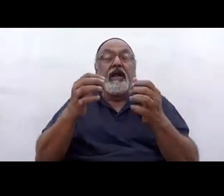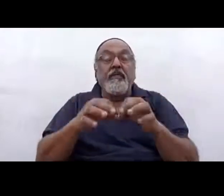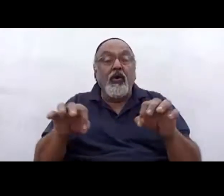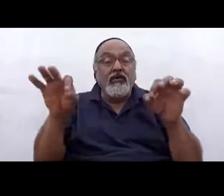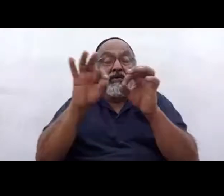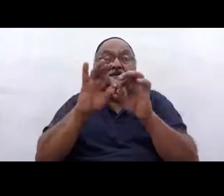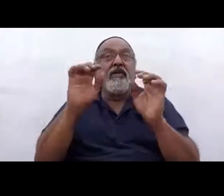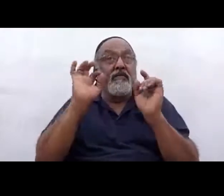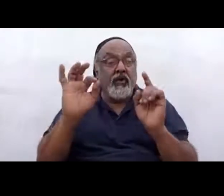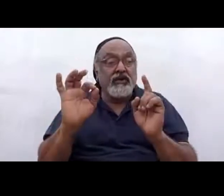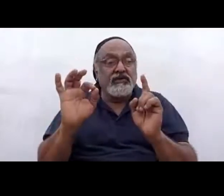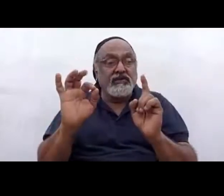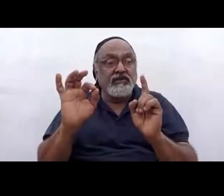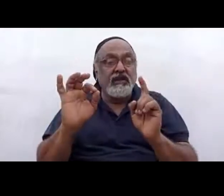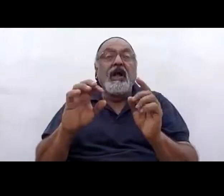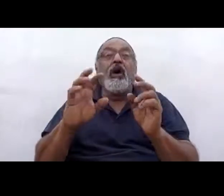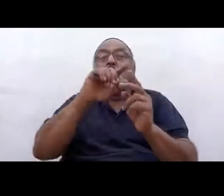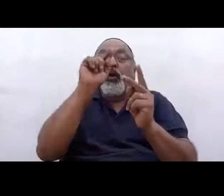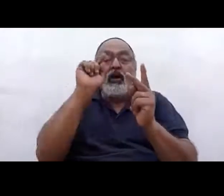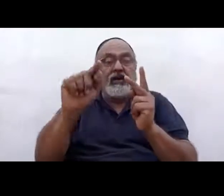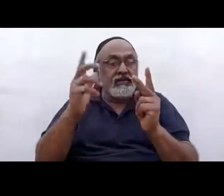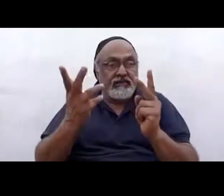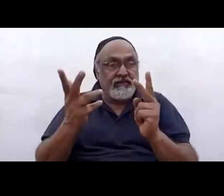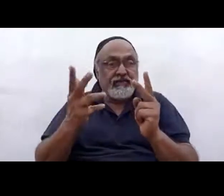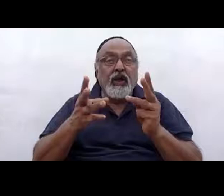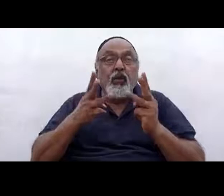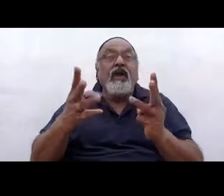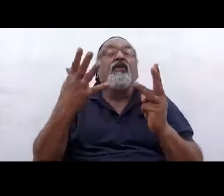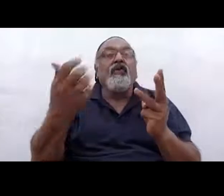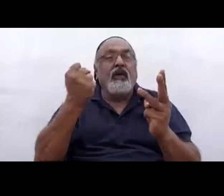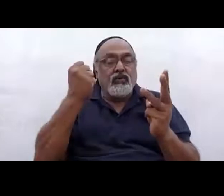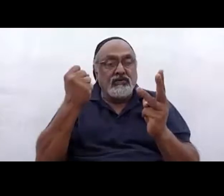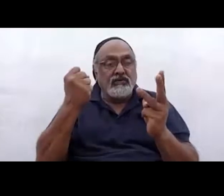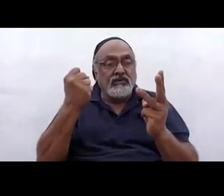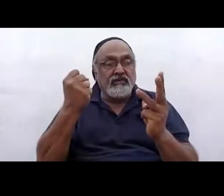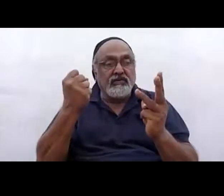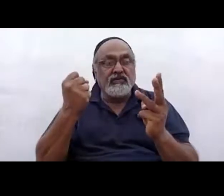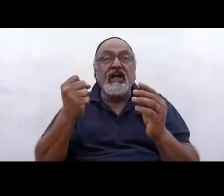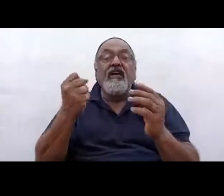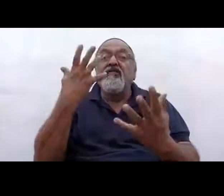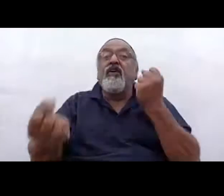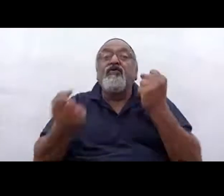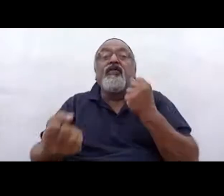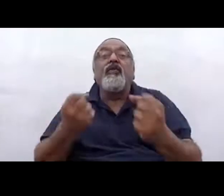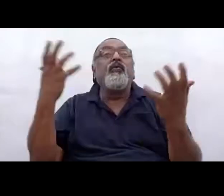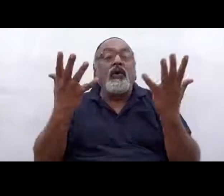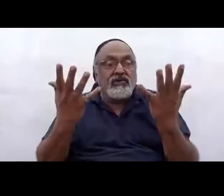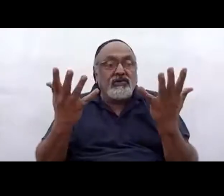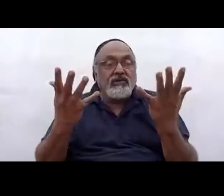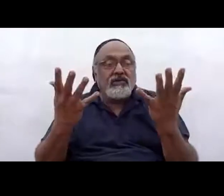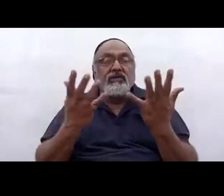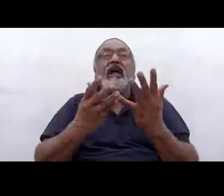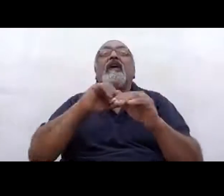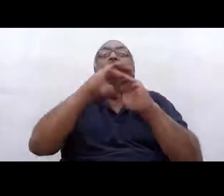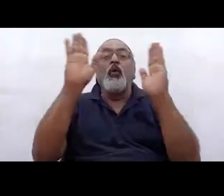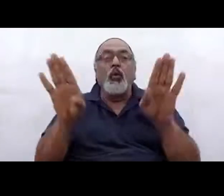mention what is the importance and purpose of your paper, what are the objectives, and what are the methods that you use to